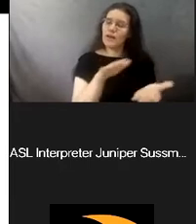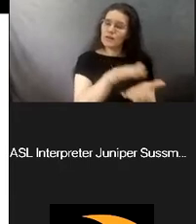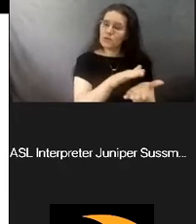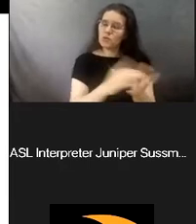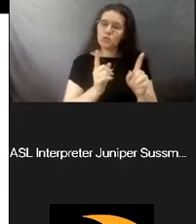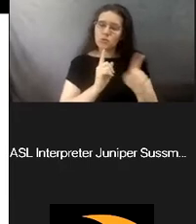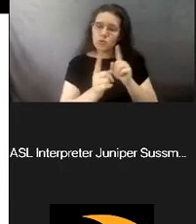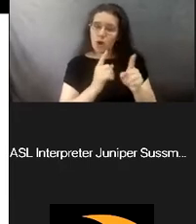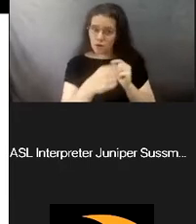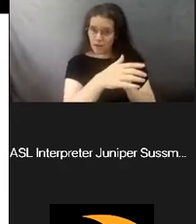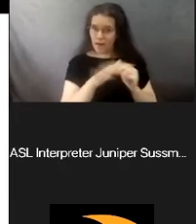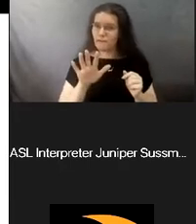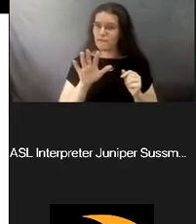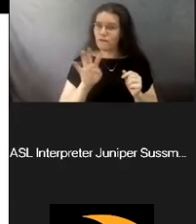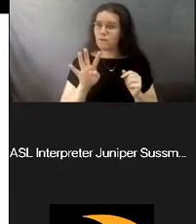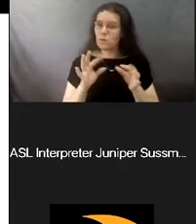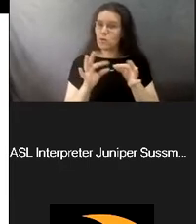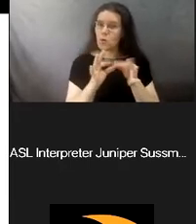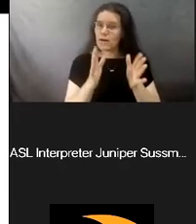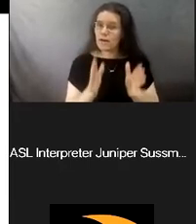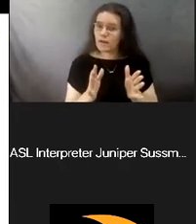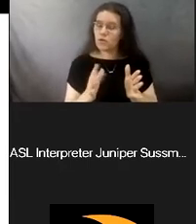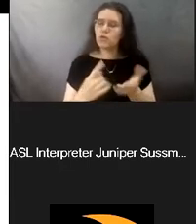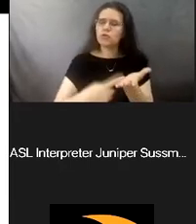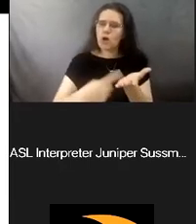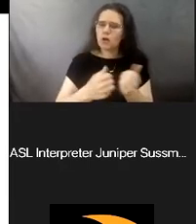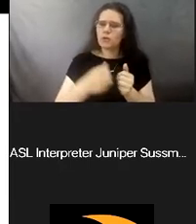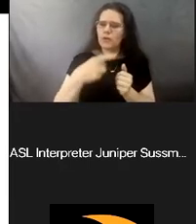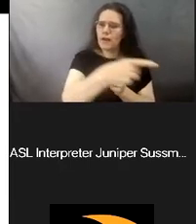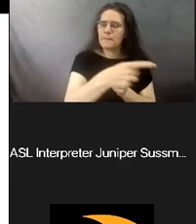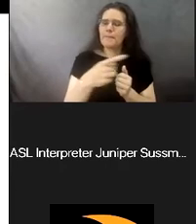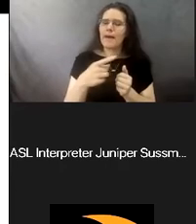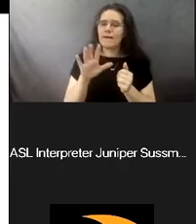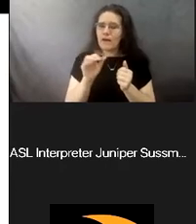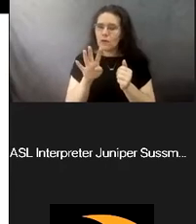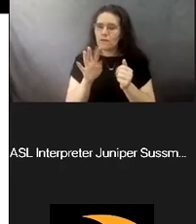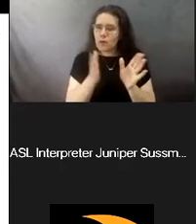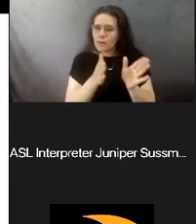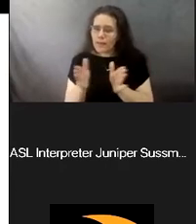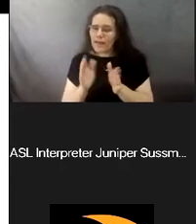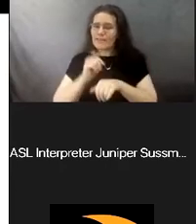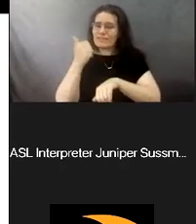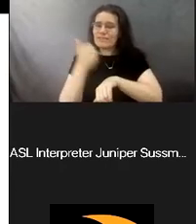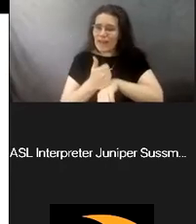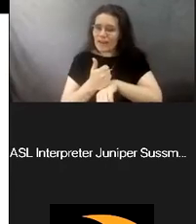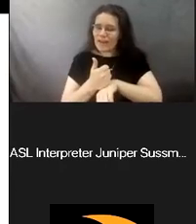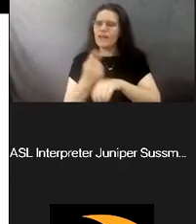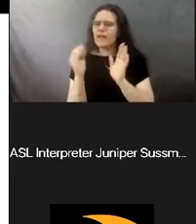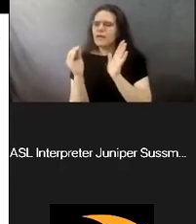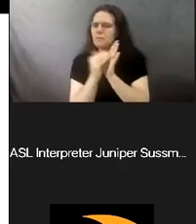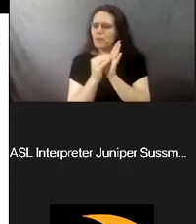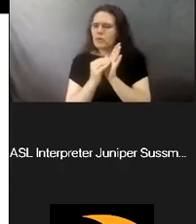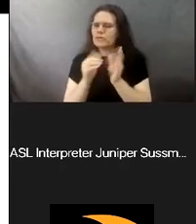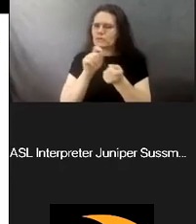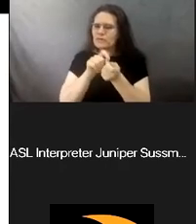accommodations could be put in place, what could be put into Maria's 504 plan. So getting a 504 plan started would be incredibly